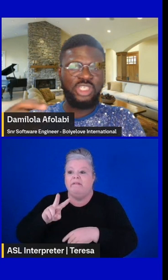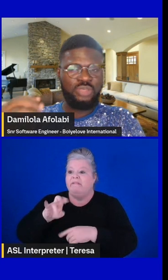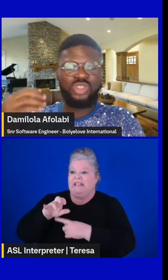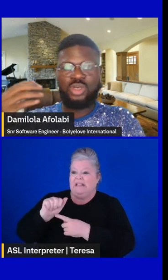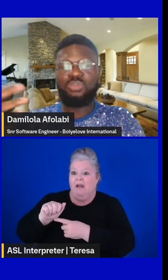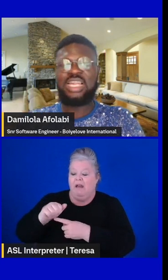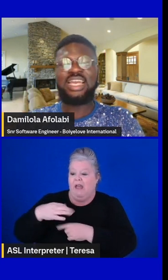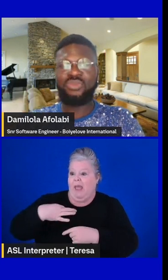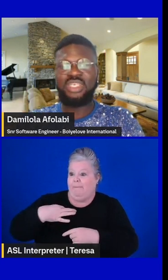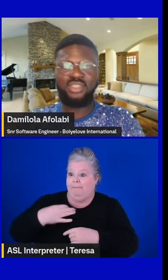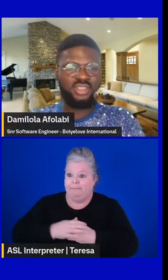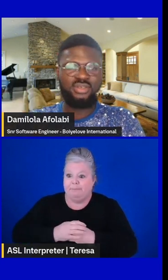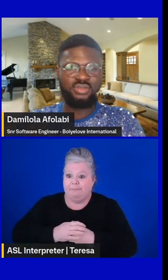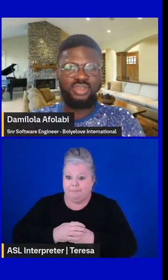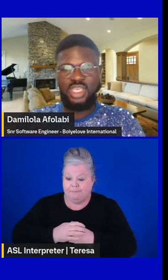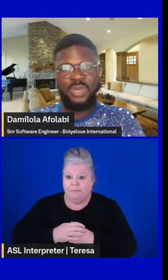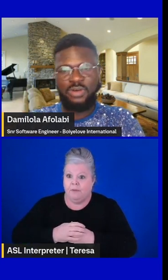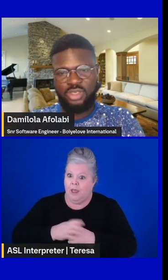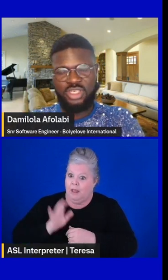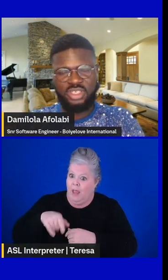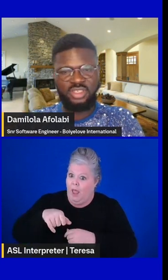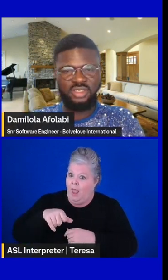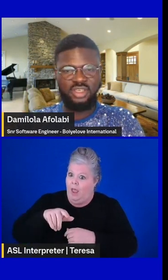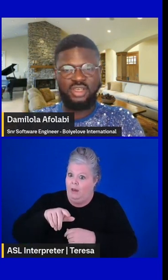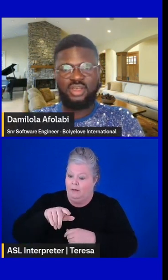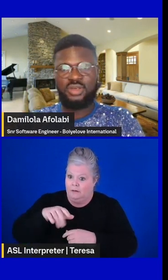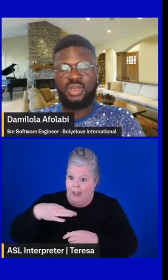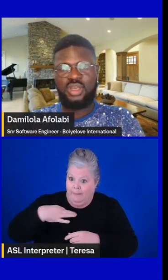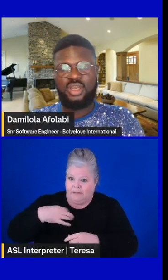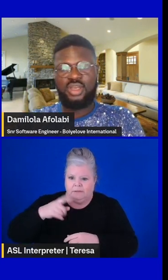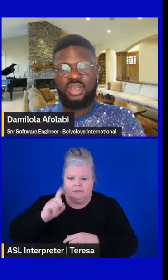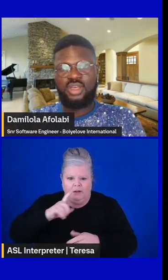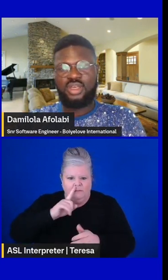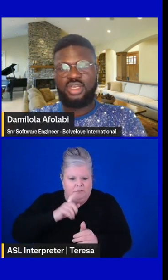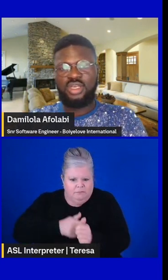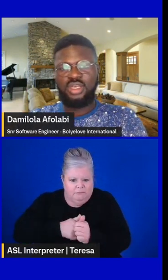This application must comply with HIPAA regulations.